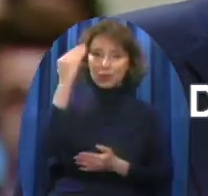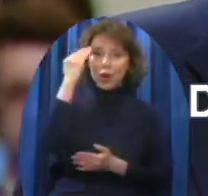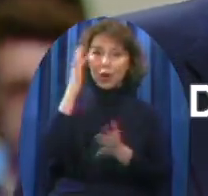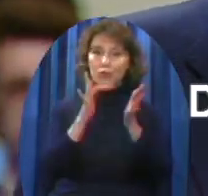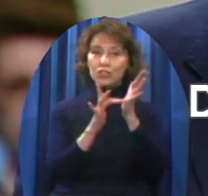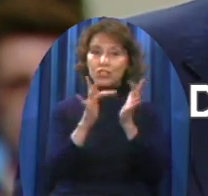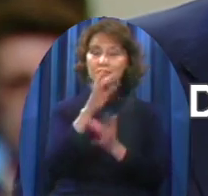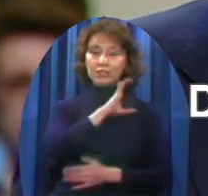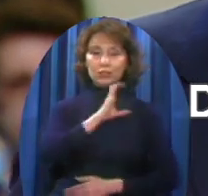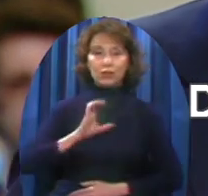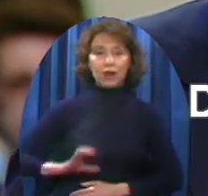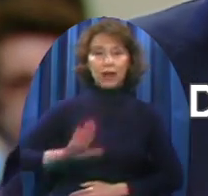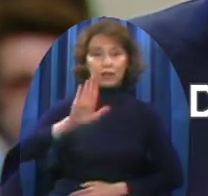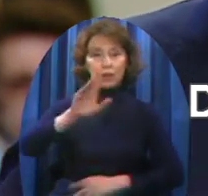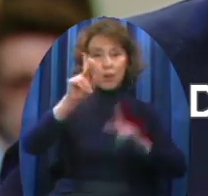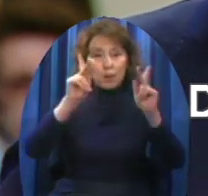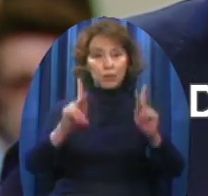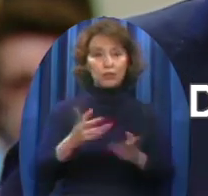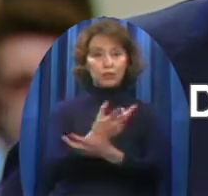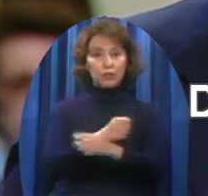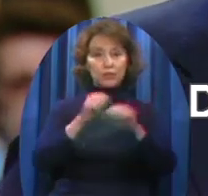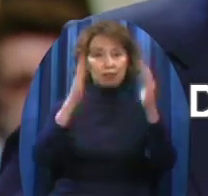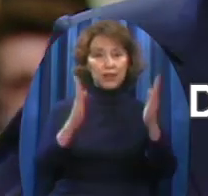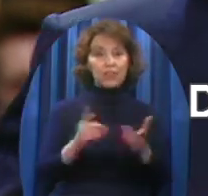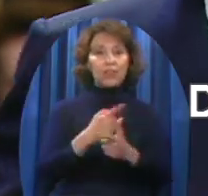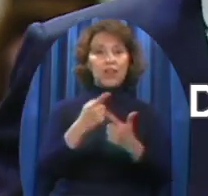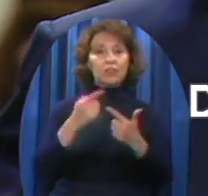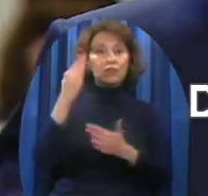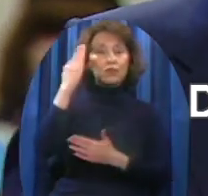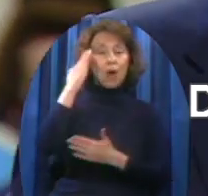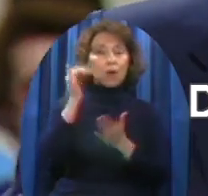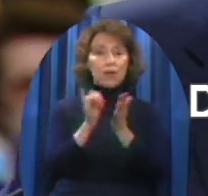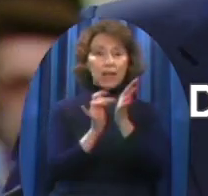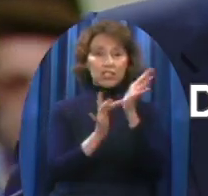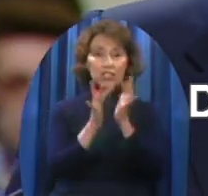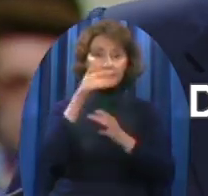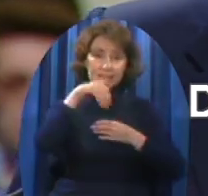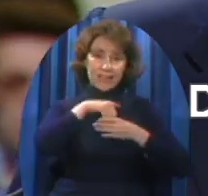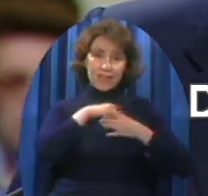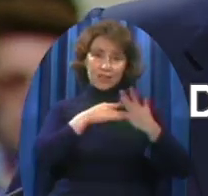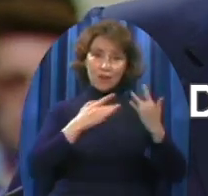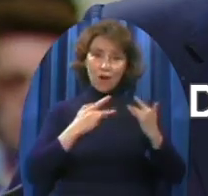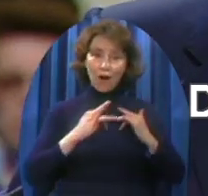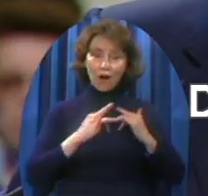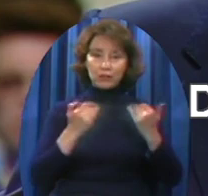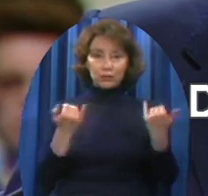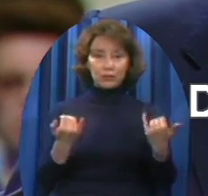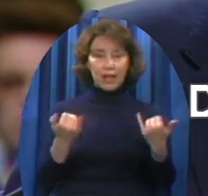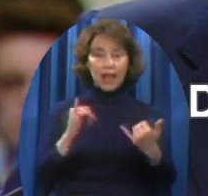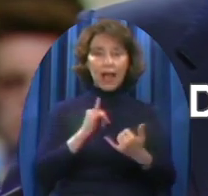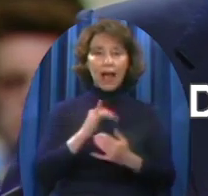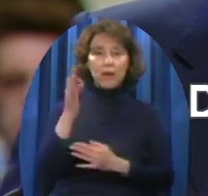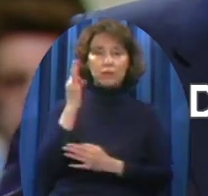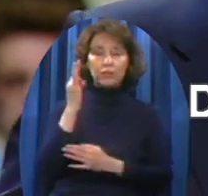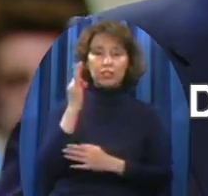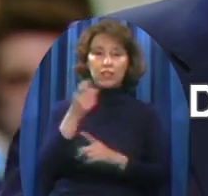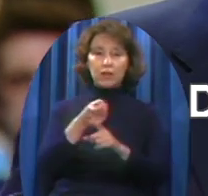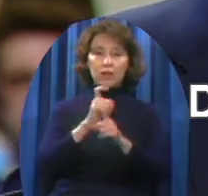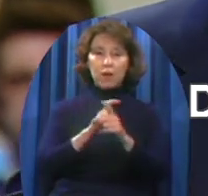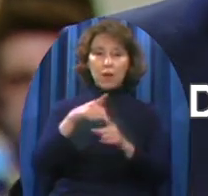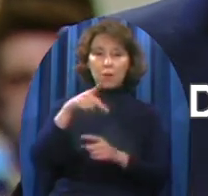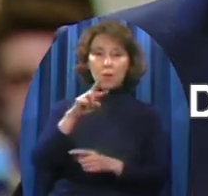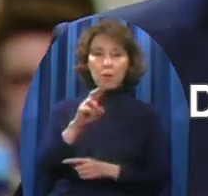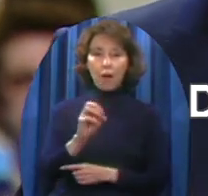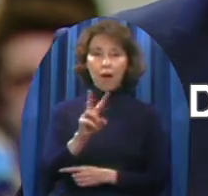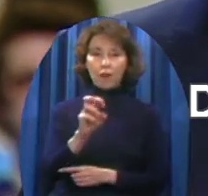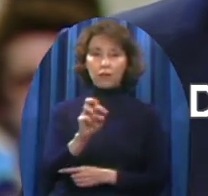Savior, He lives within your heart. Today I'm speaking from Proverbs chapter 4, the fourth chapter